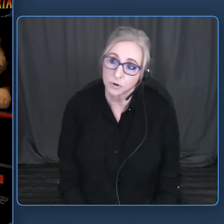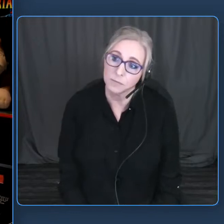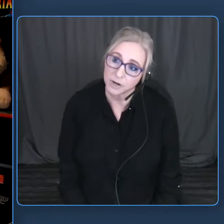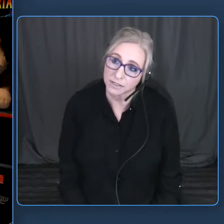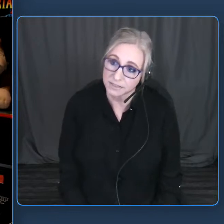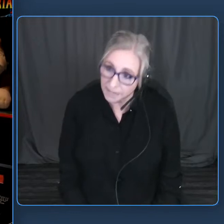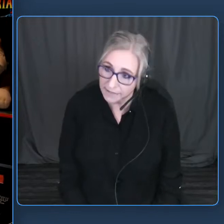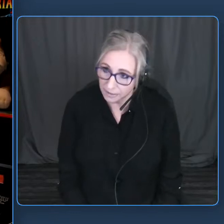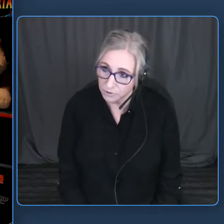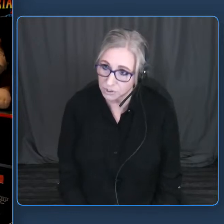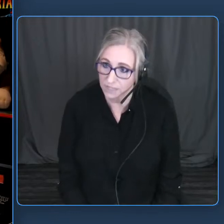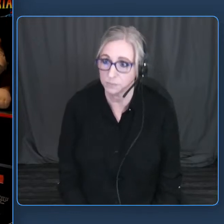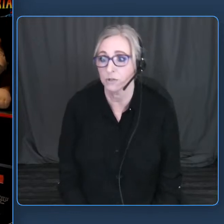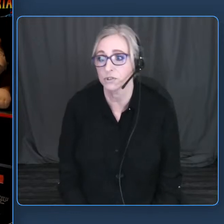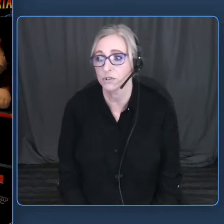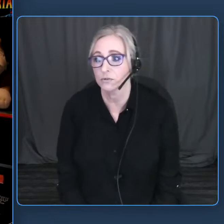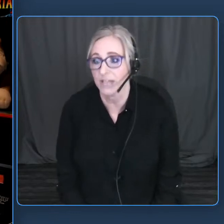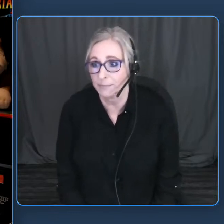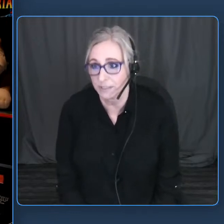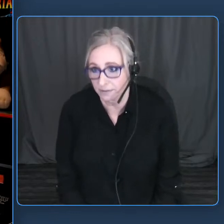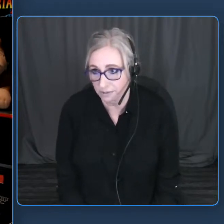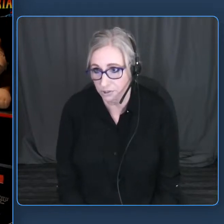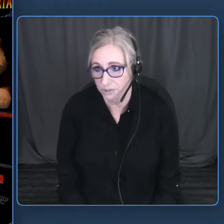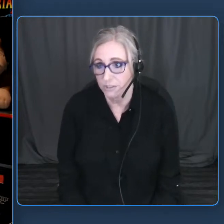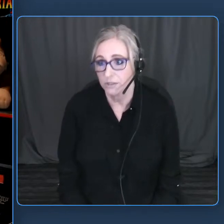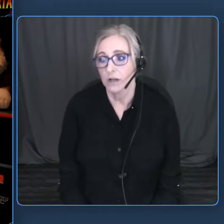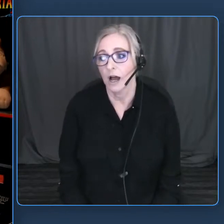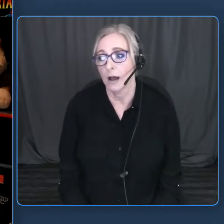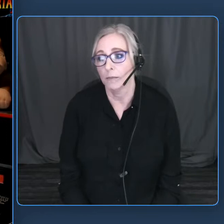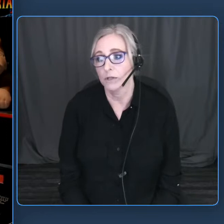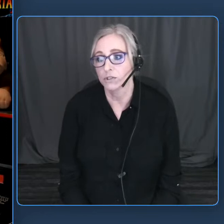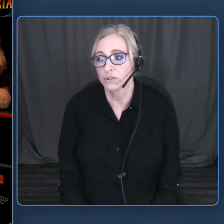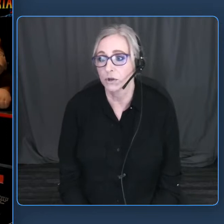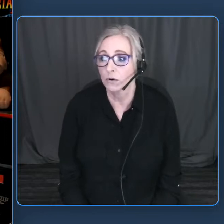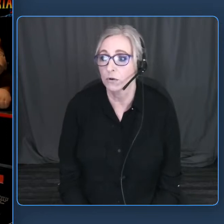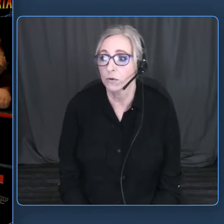may prefer American Sign Language as opposed to typed English.